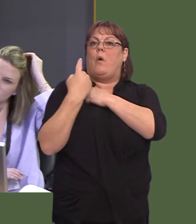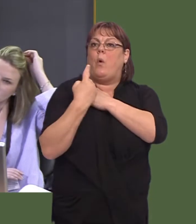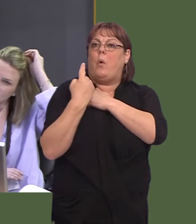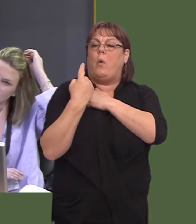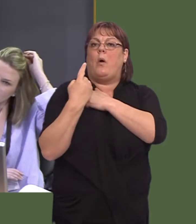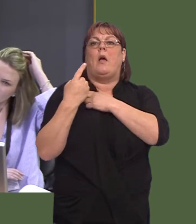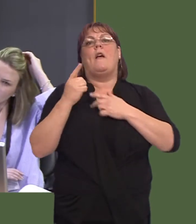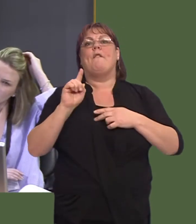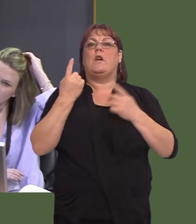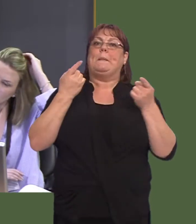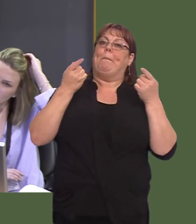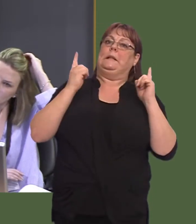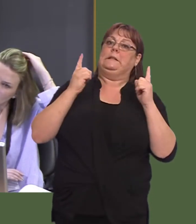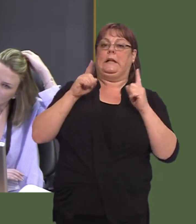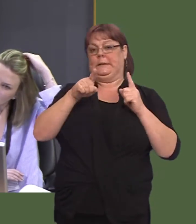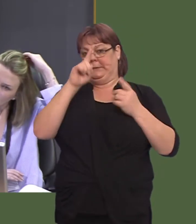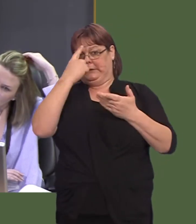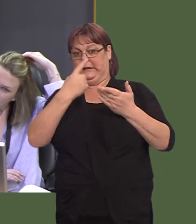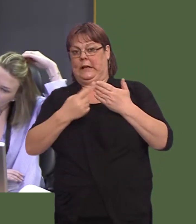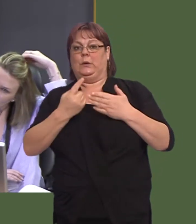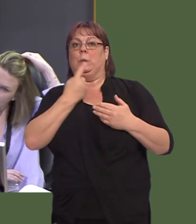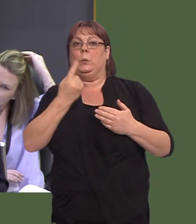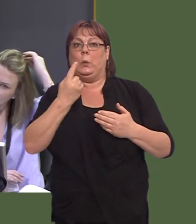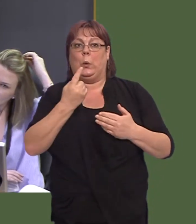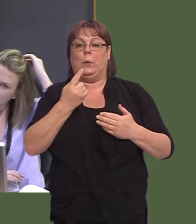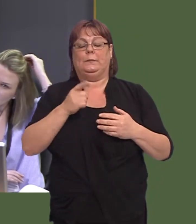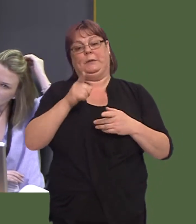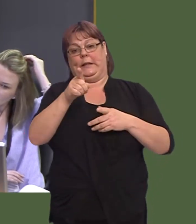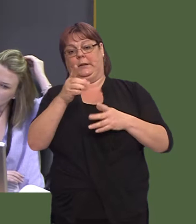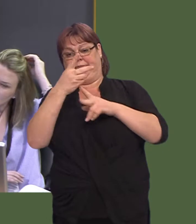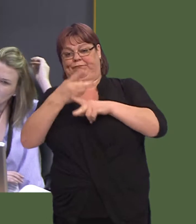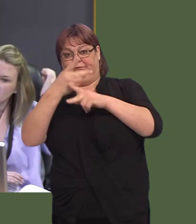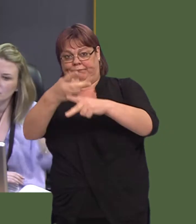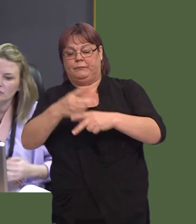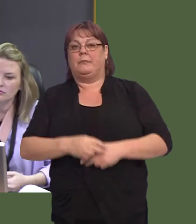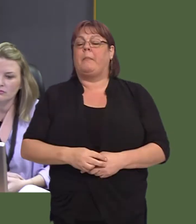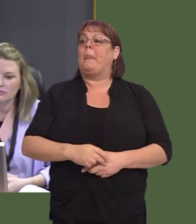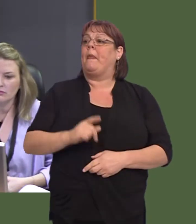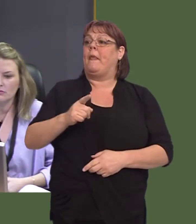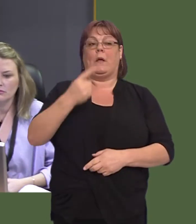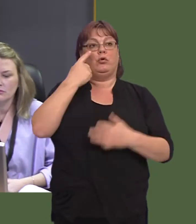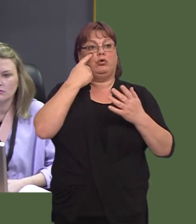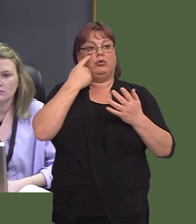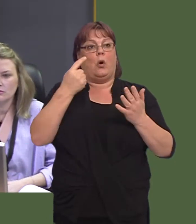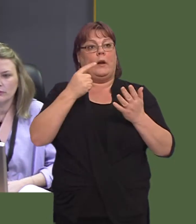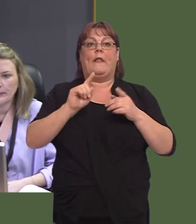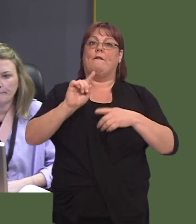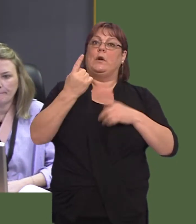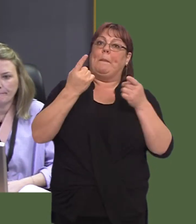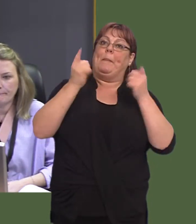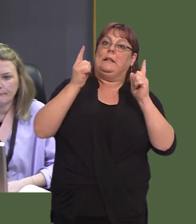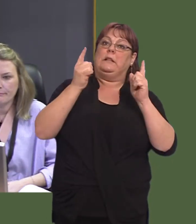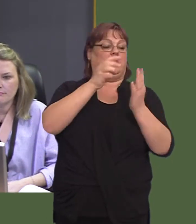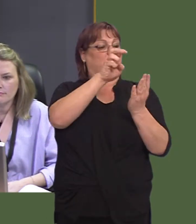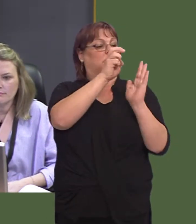First Minister and the First Minister alone, and that's been reflected in the First Minister's entry in the